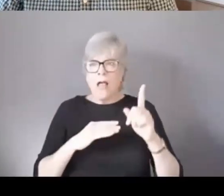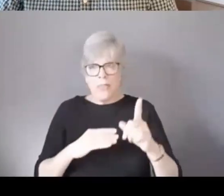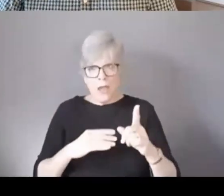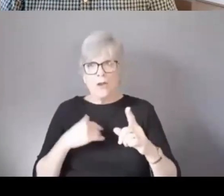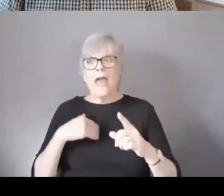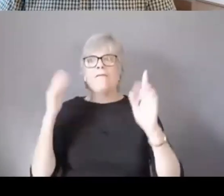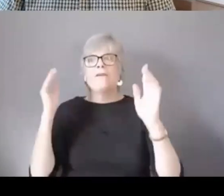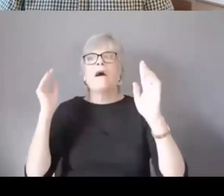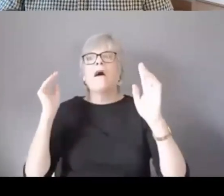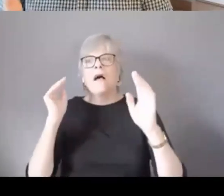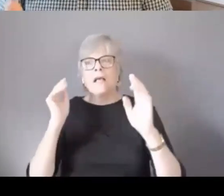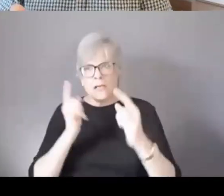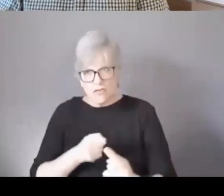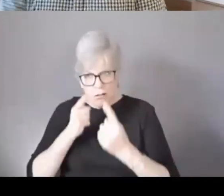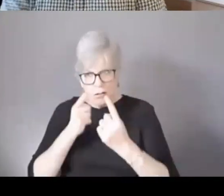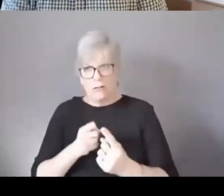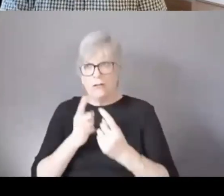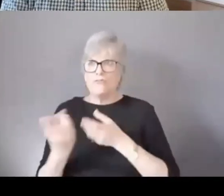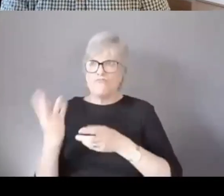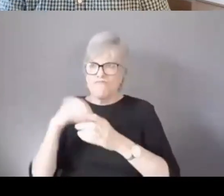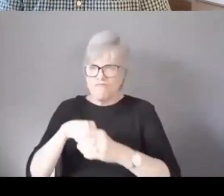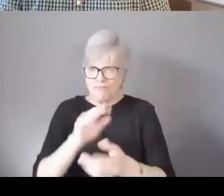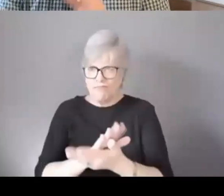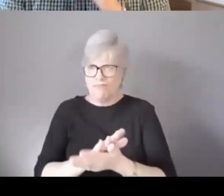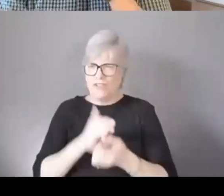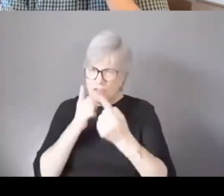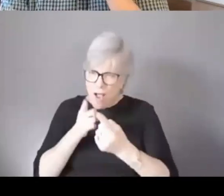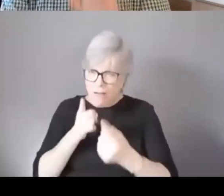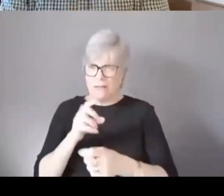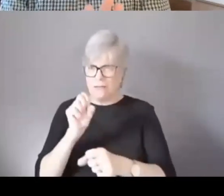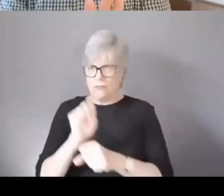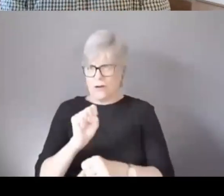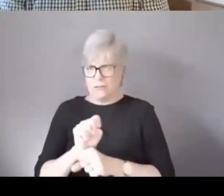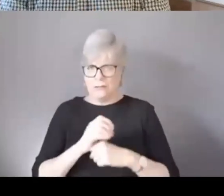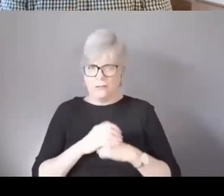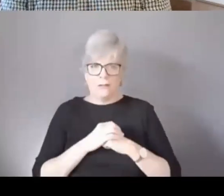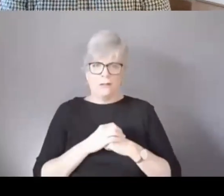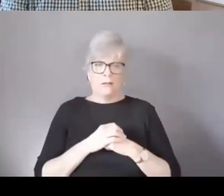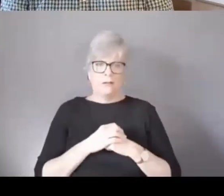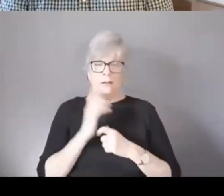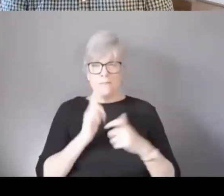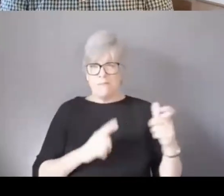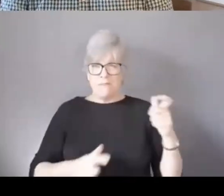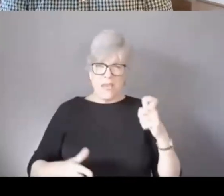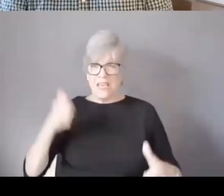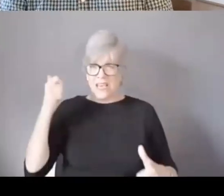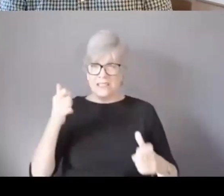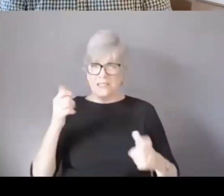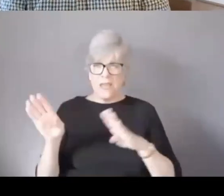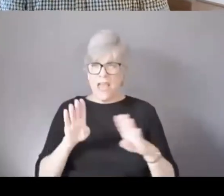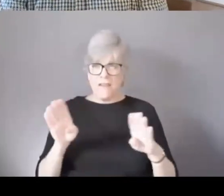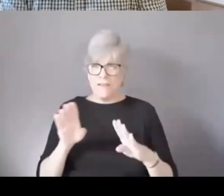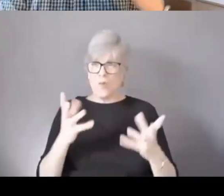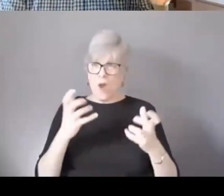work. We need to know that that's something happening for them. The biggest behavior that we're going to look at today is